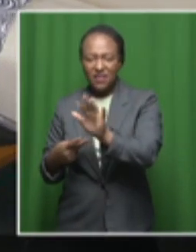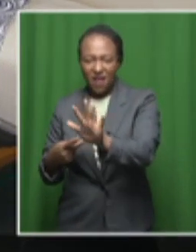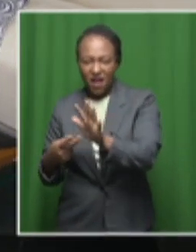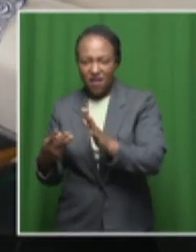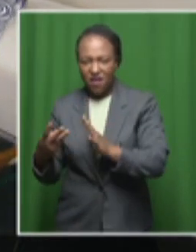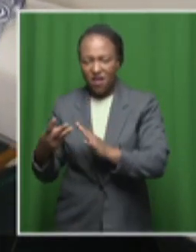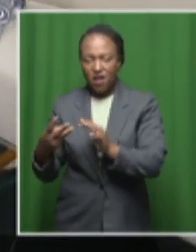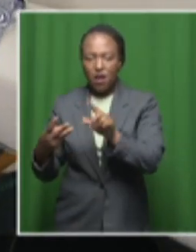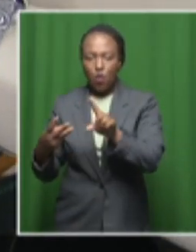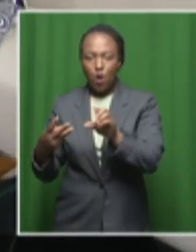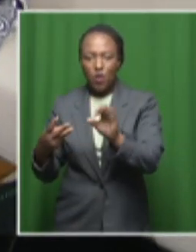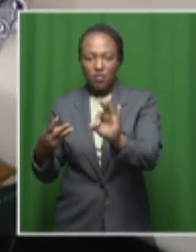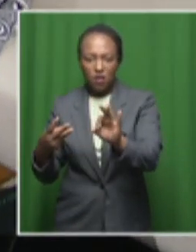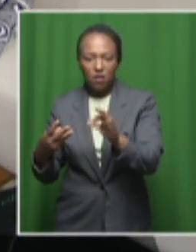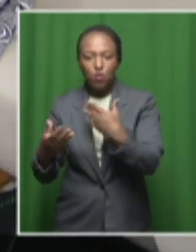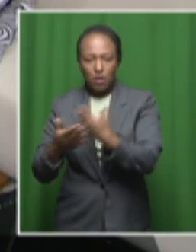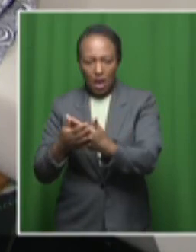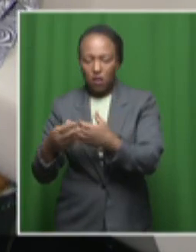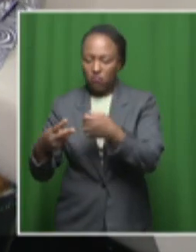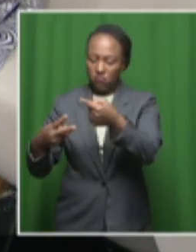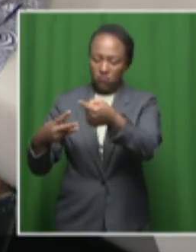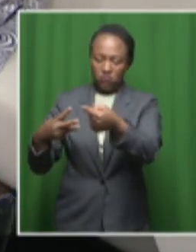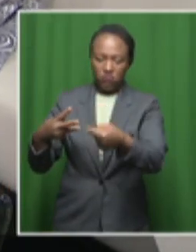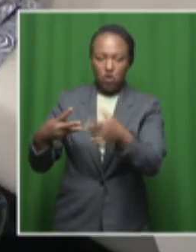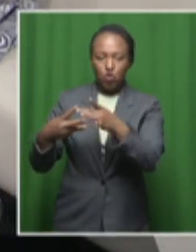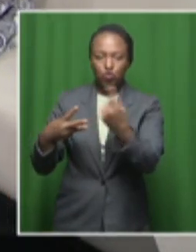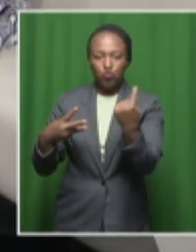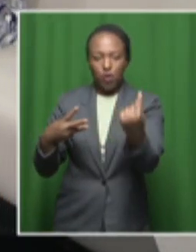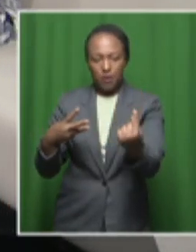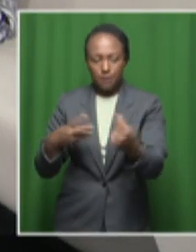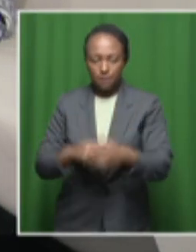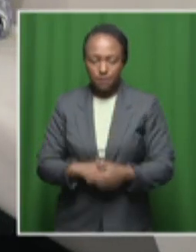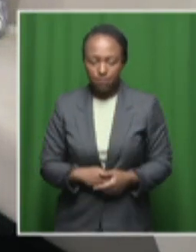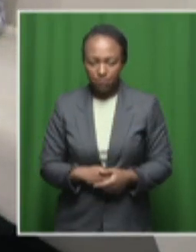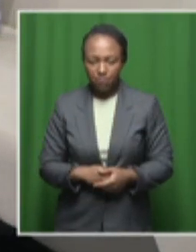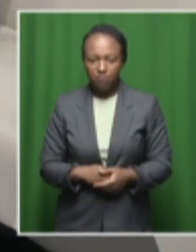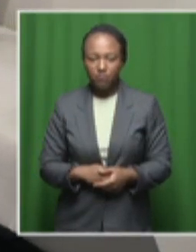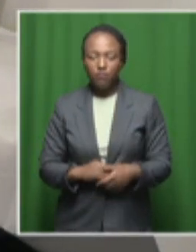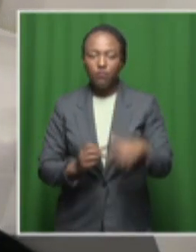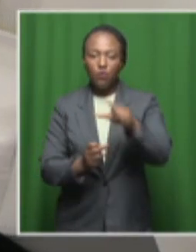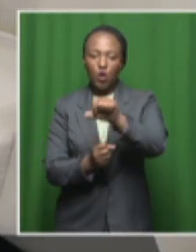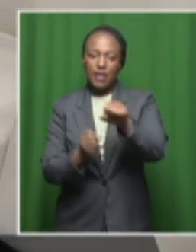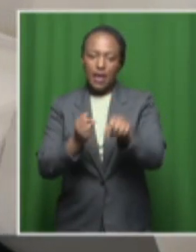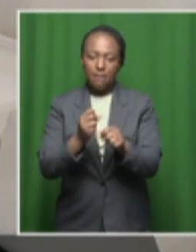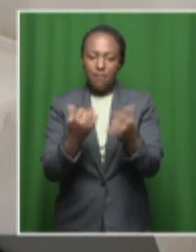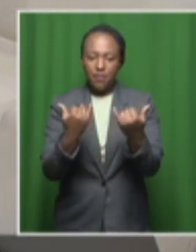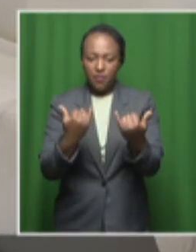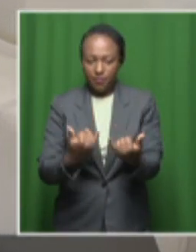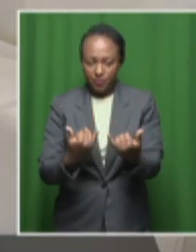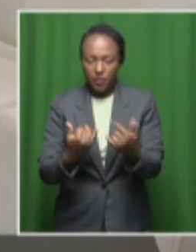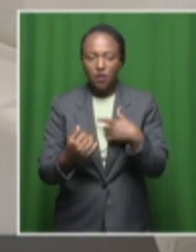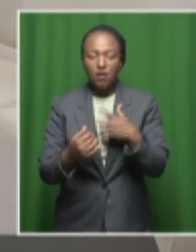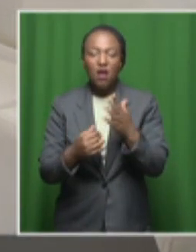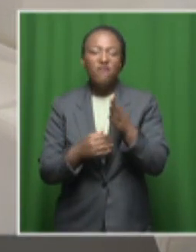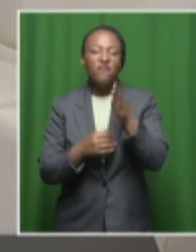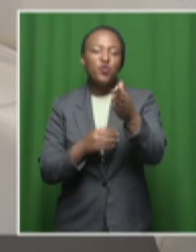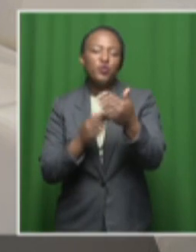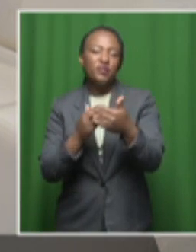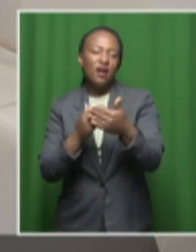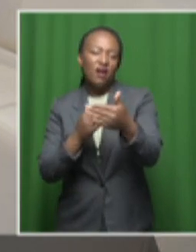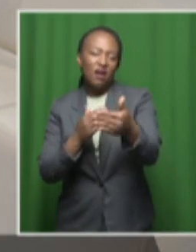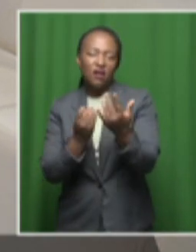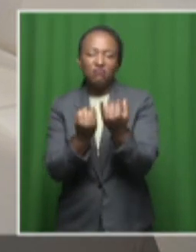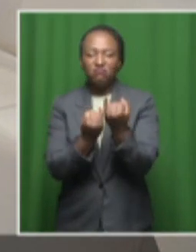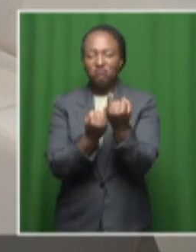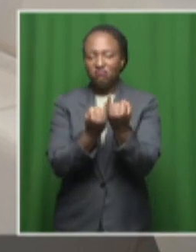then the 103. So you can enter 3 categories. All right, and finally, just as I wrap up with you, Thembelihle, in terms of the future growth of the